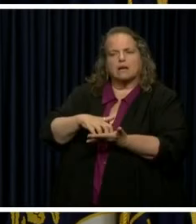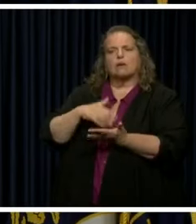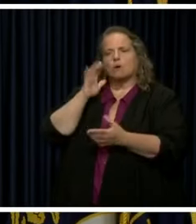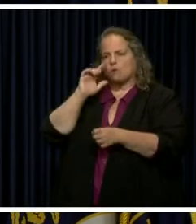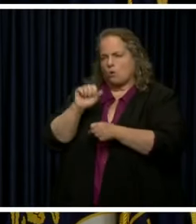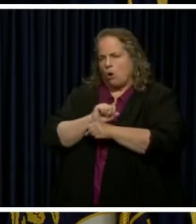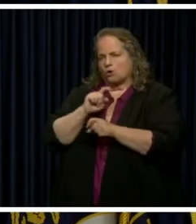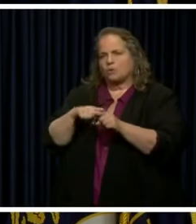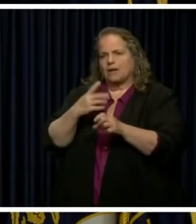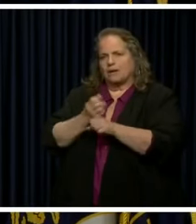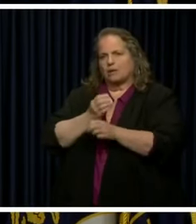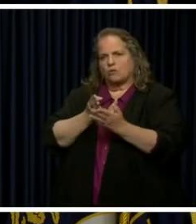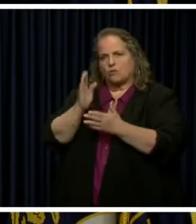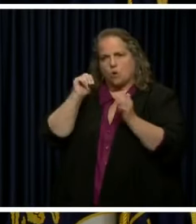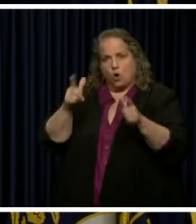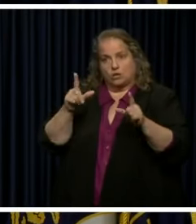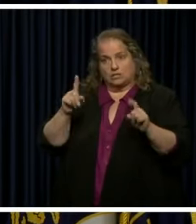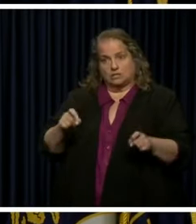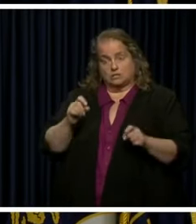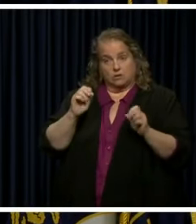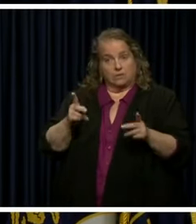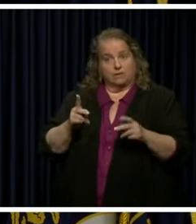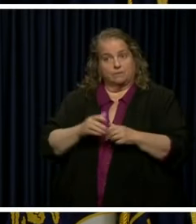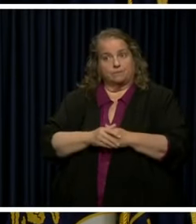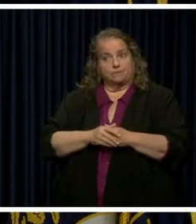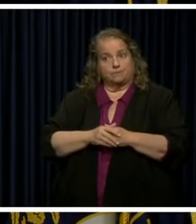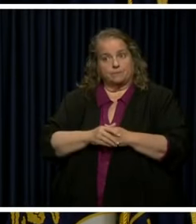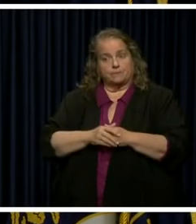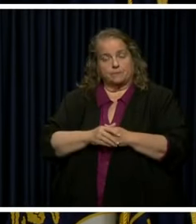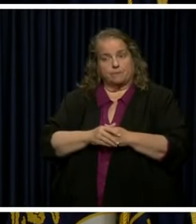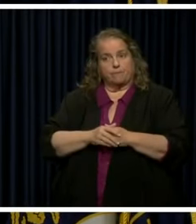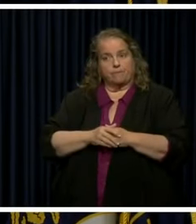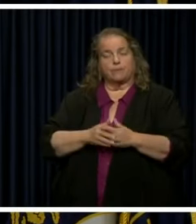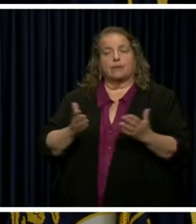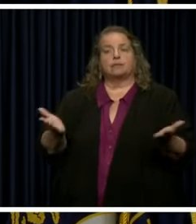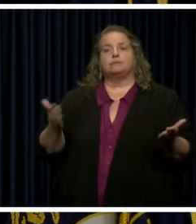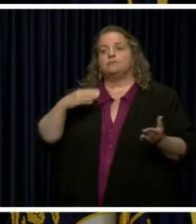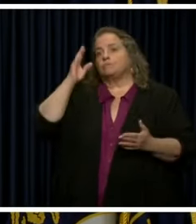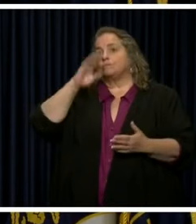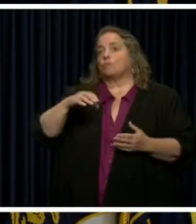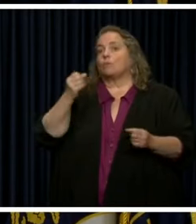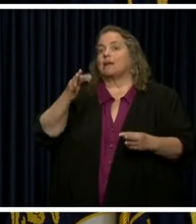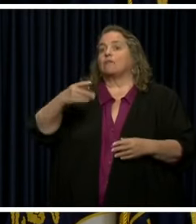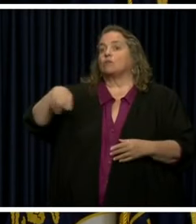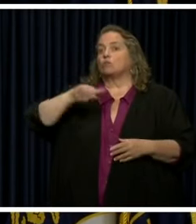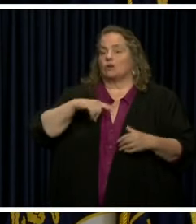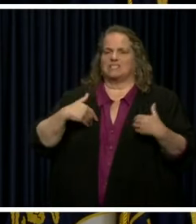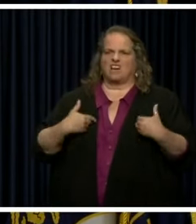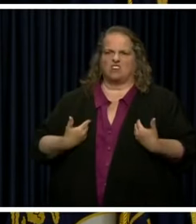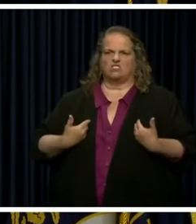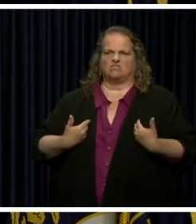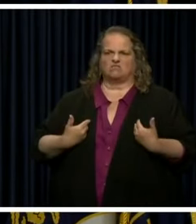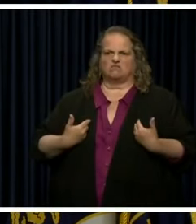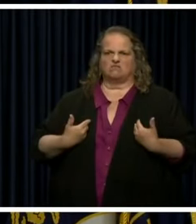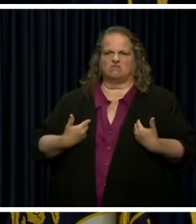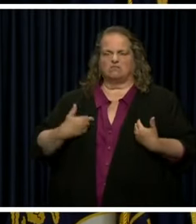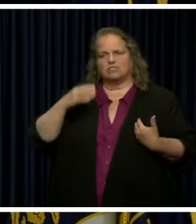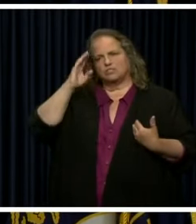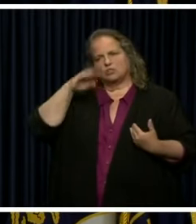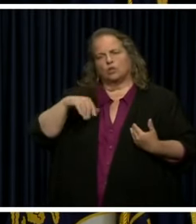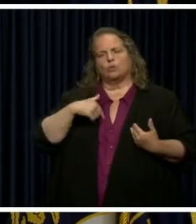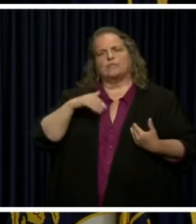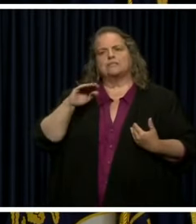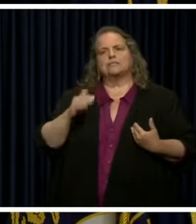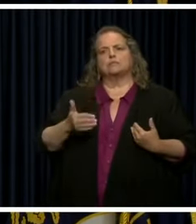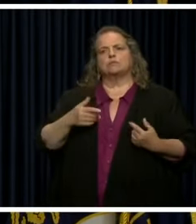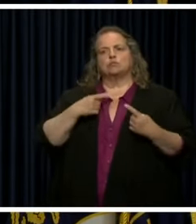through all of them. All right, so let's wrap up. I know many of you are tired. I know we seem to have been at this a